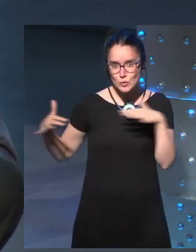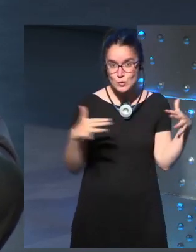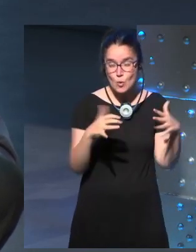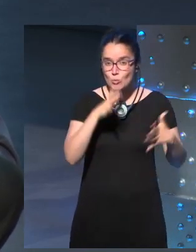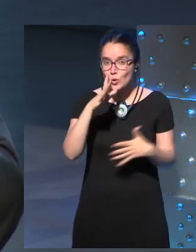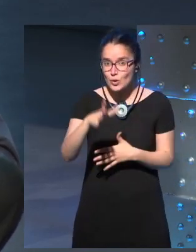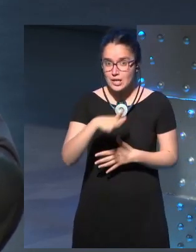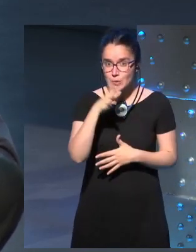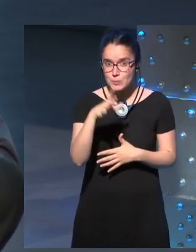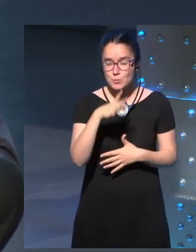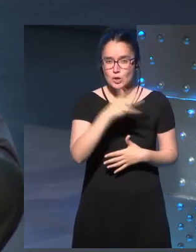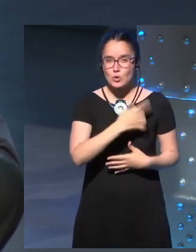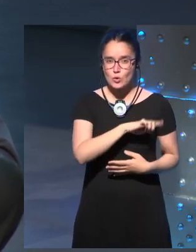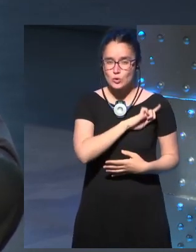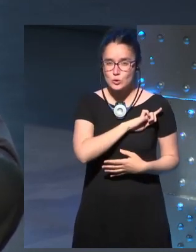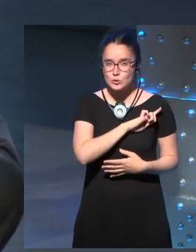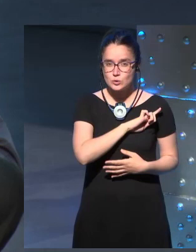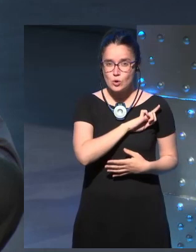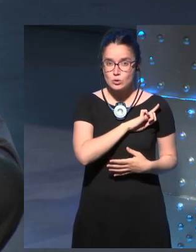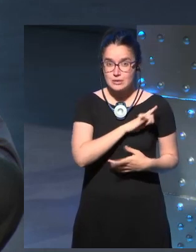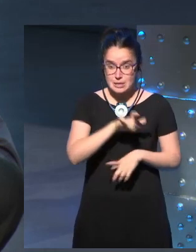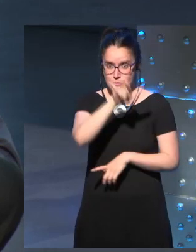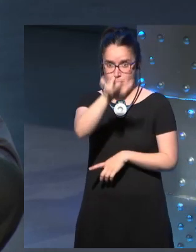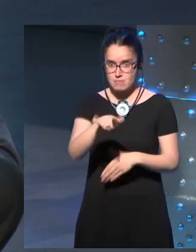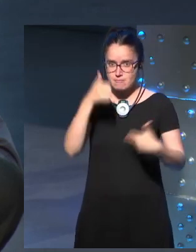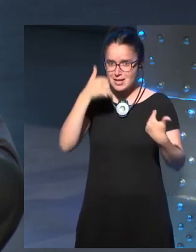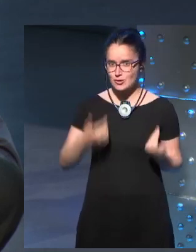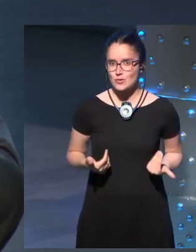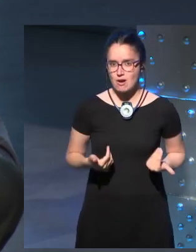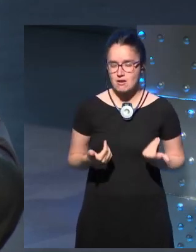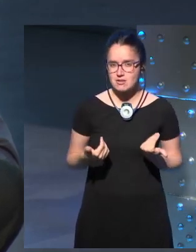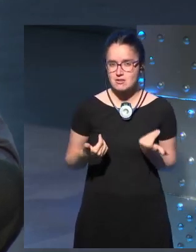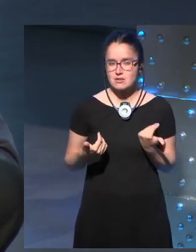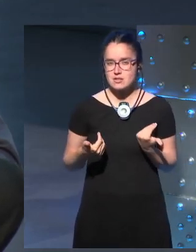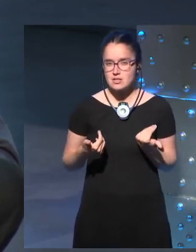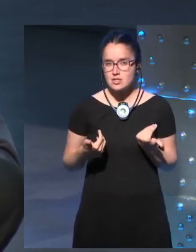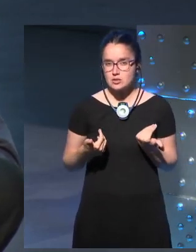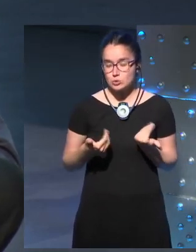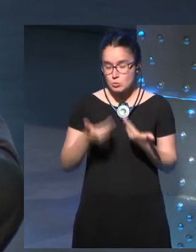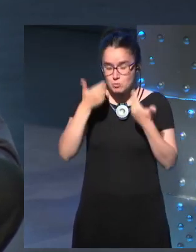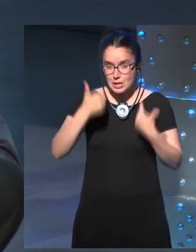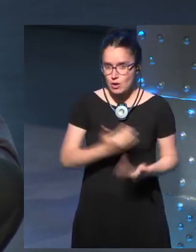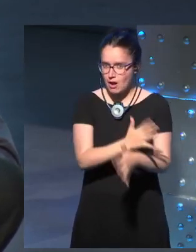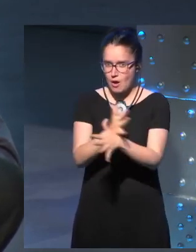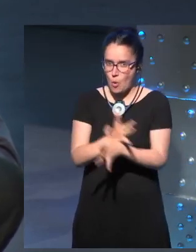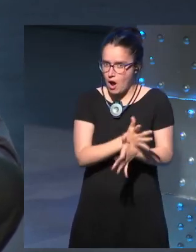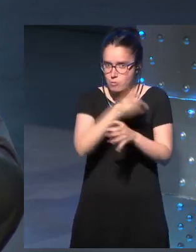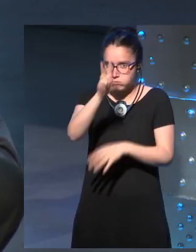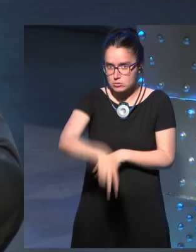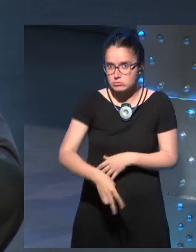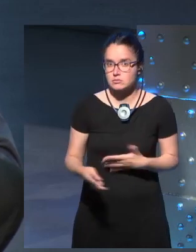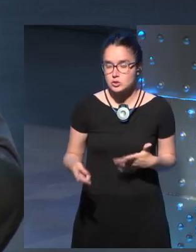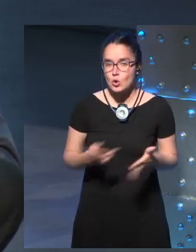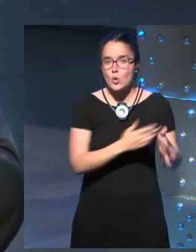are, what are human beings? Human beings are beings that play. We